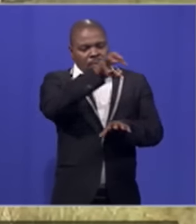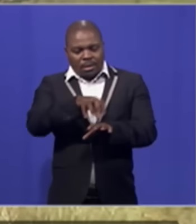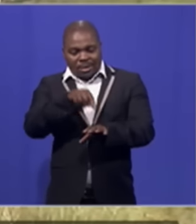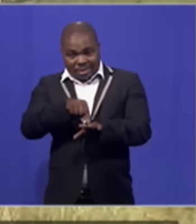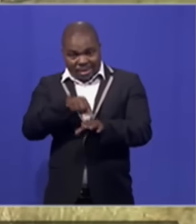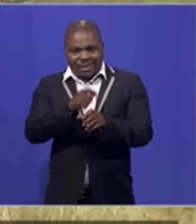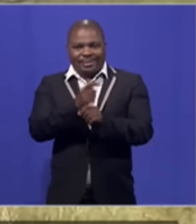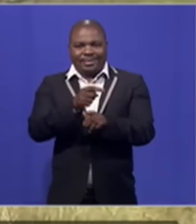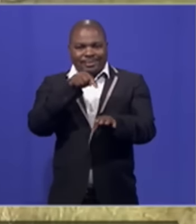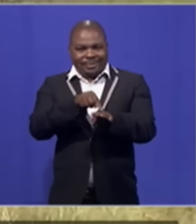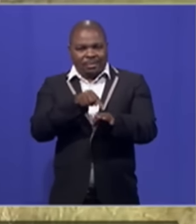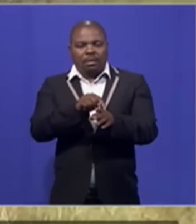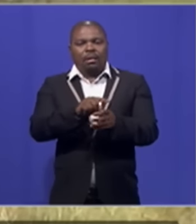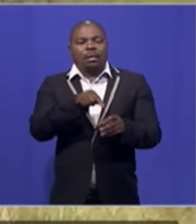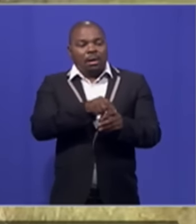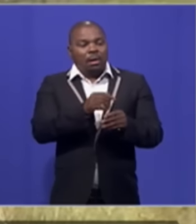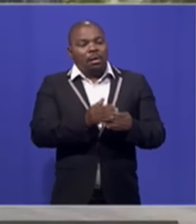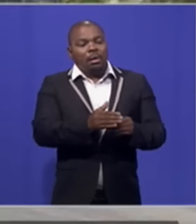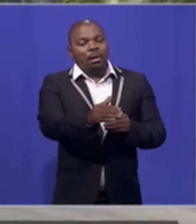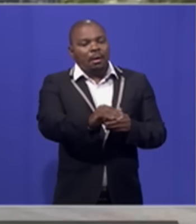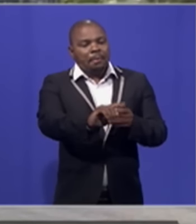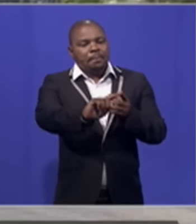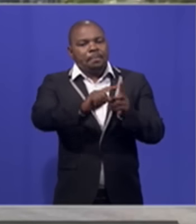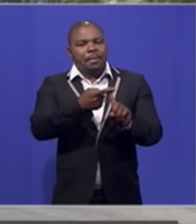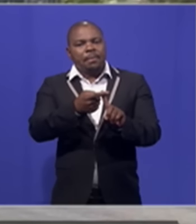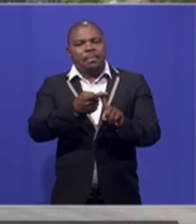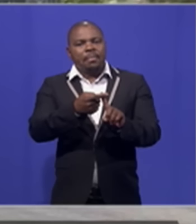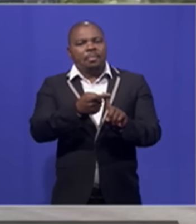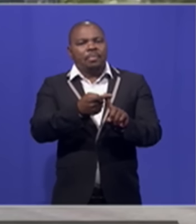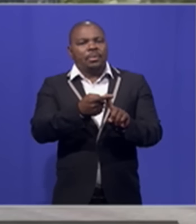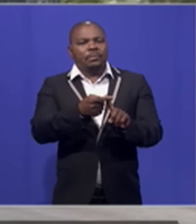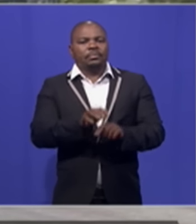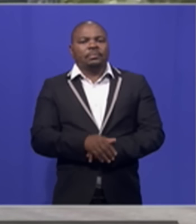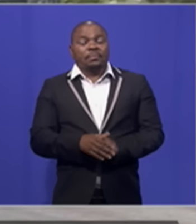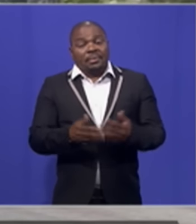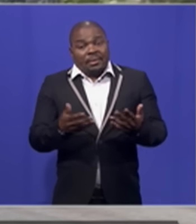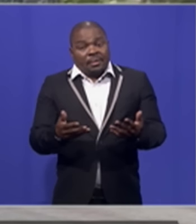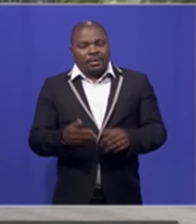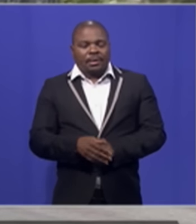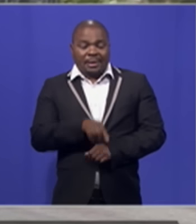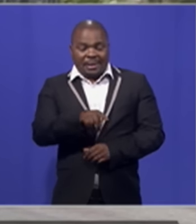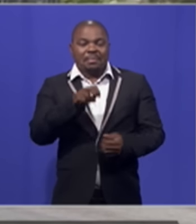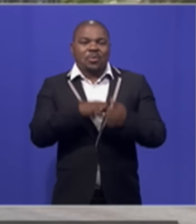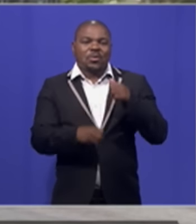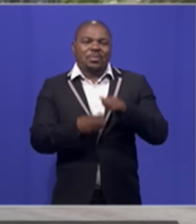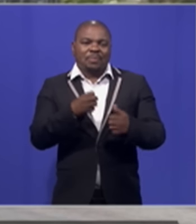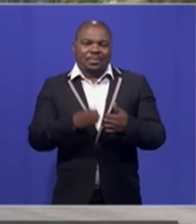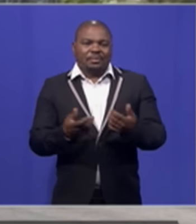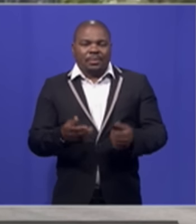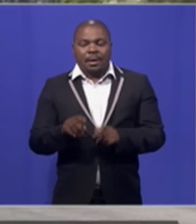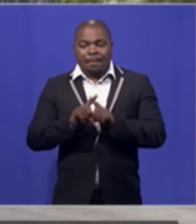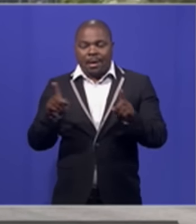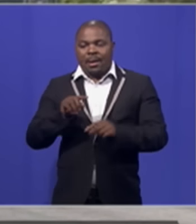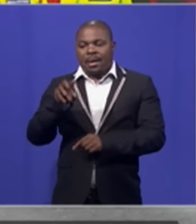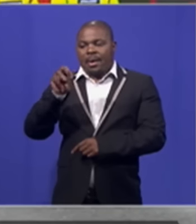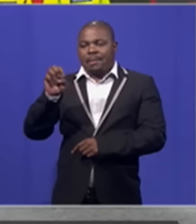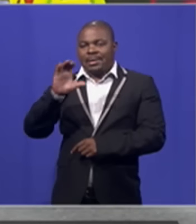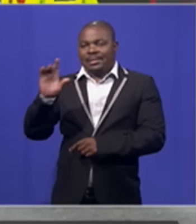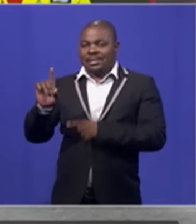e le hore e hlahetswe ke ileng ya ameha kotsing yona eno jwale ke yona mathata e le hore a hlahile empa le tona le hlalositse